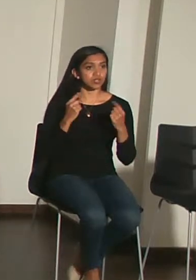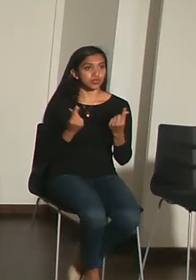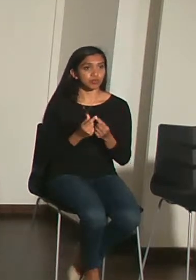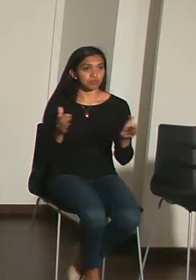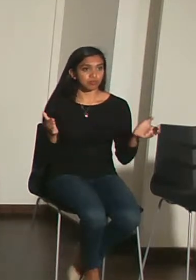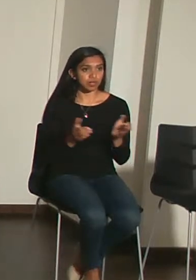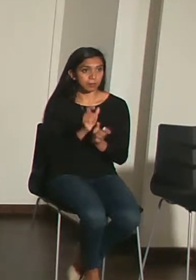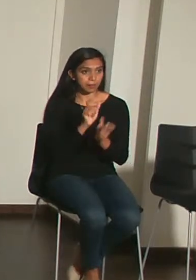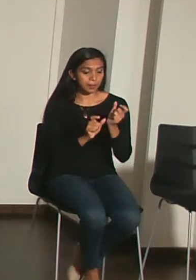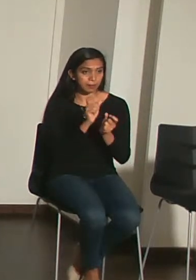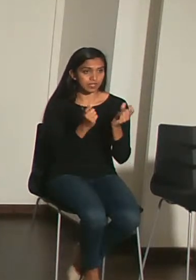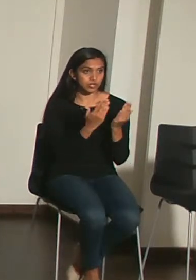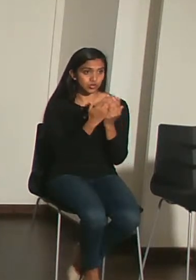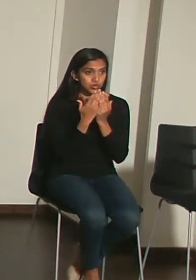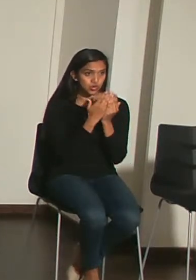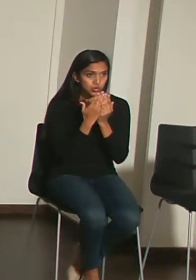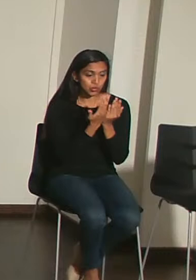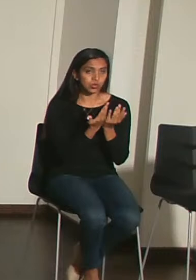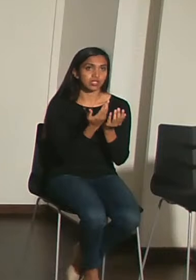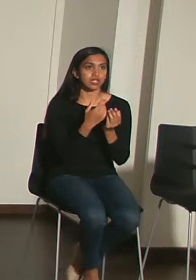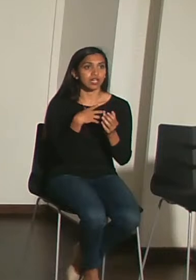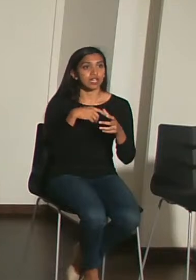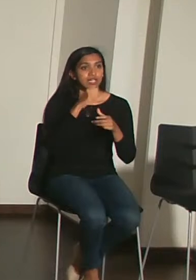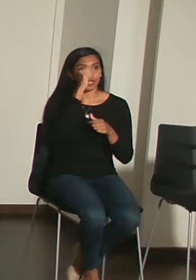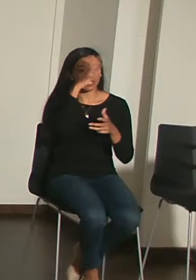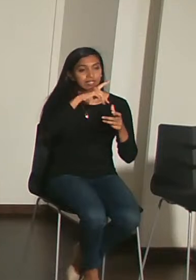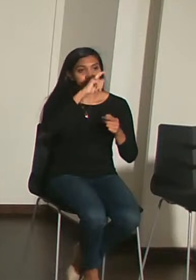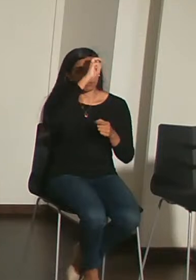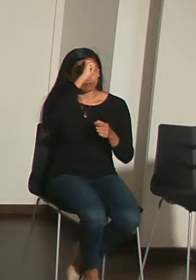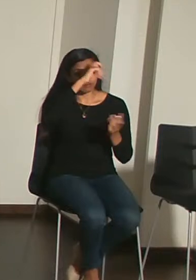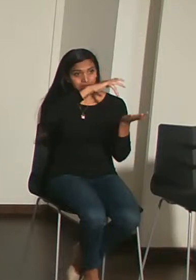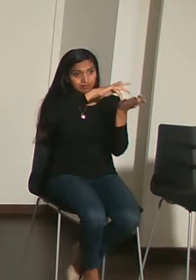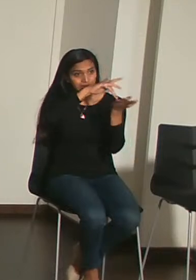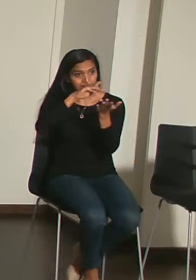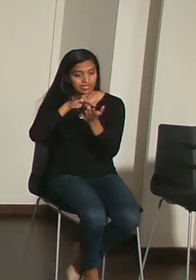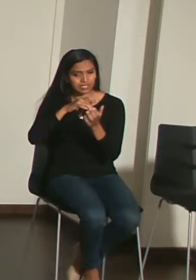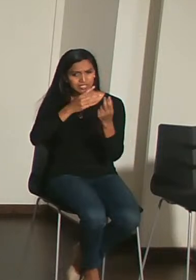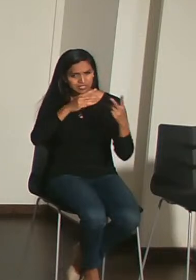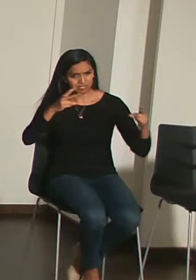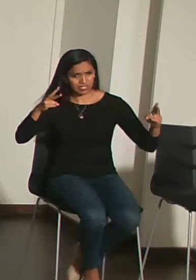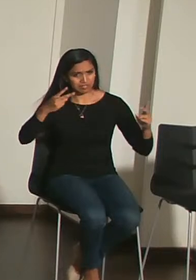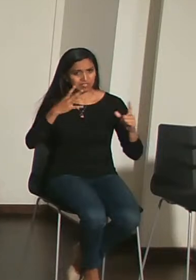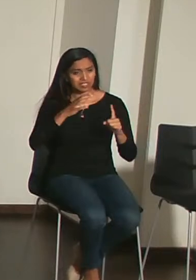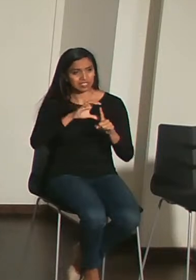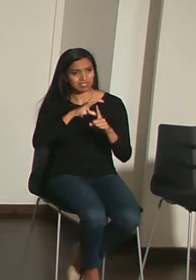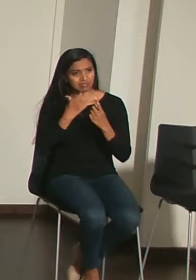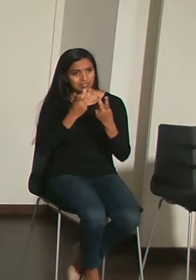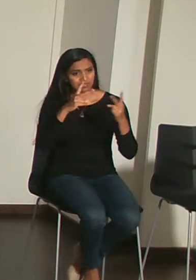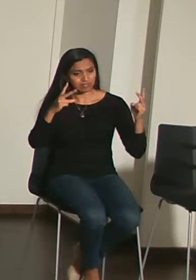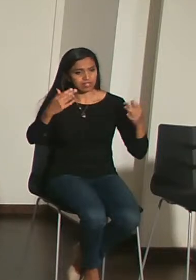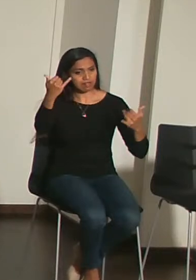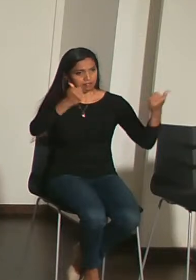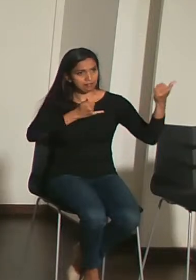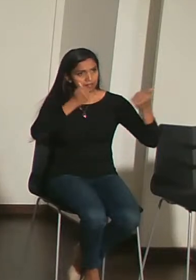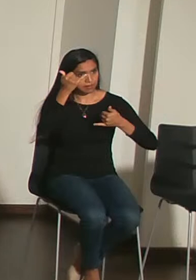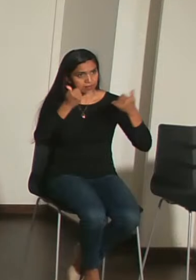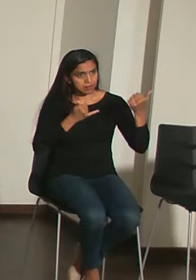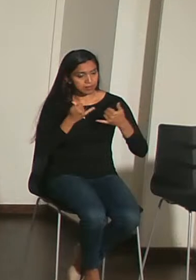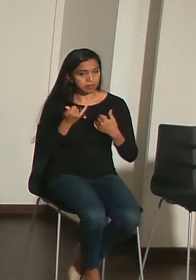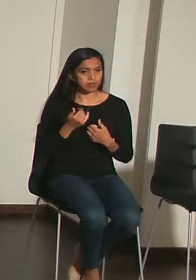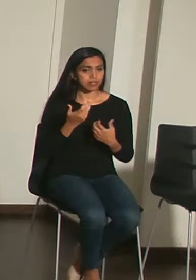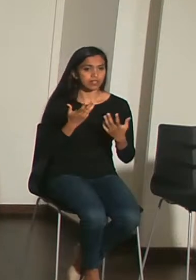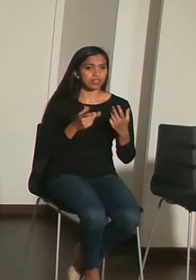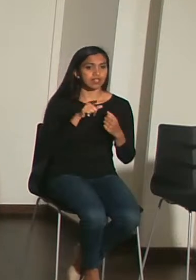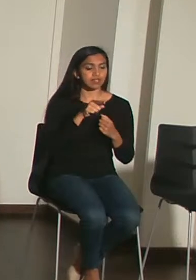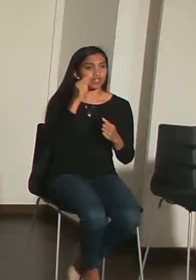an international school coming from a very, very privileged background. And they were about Anoli Pereira's series, I Let My